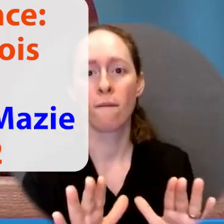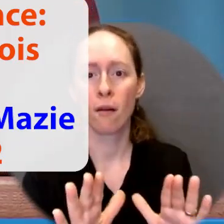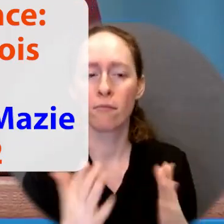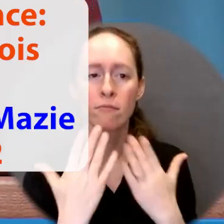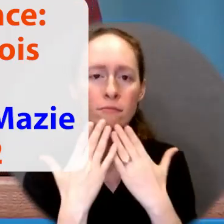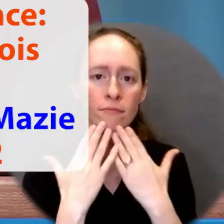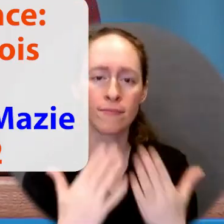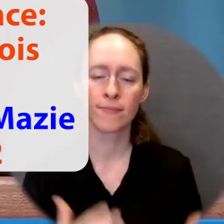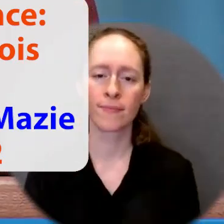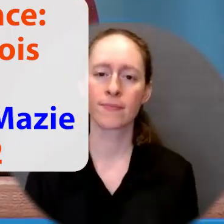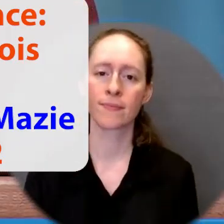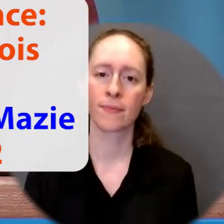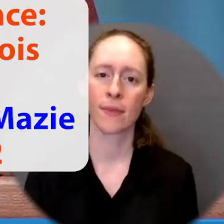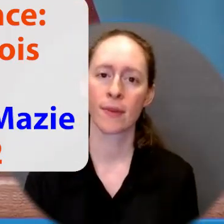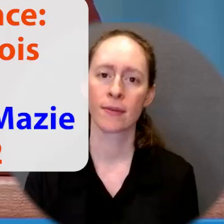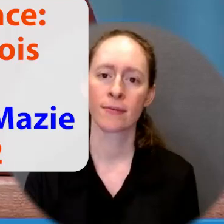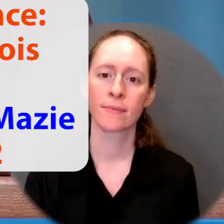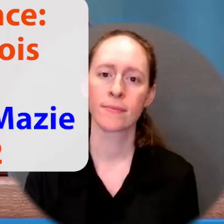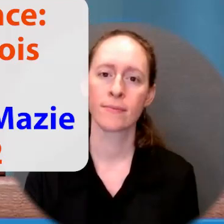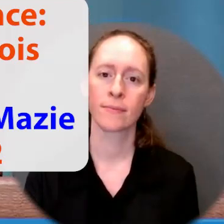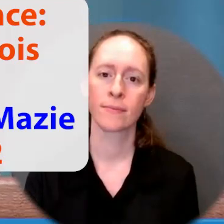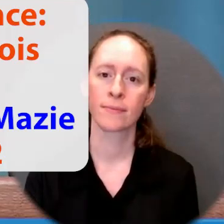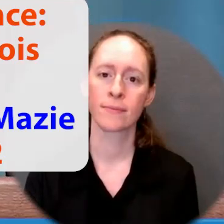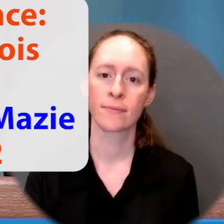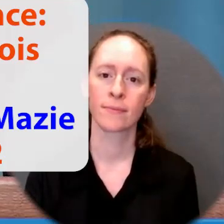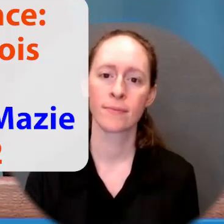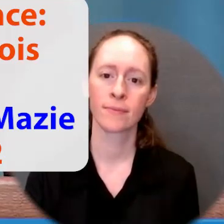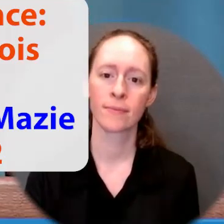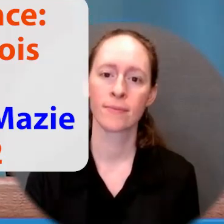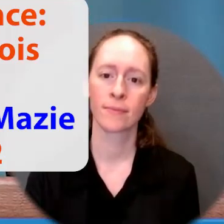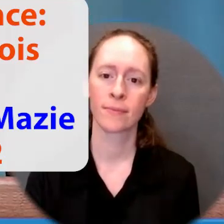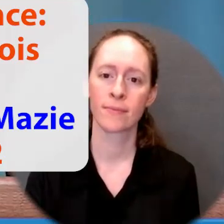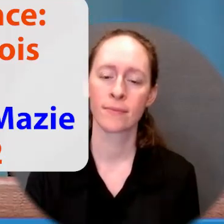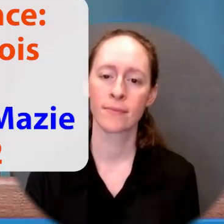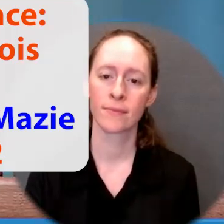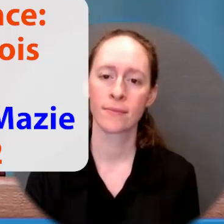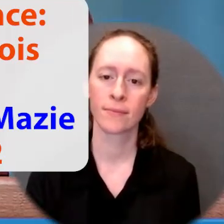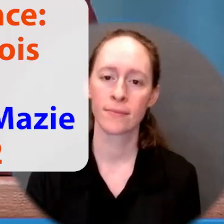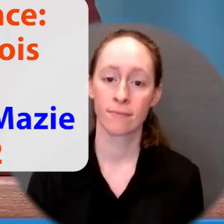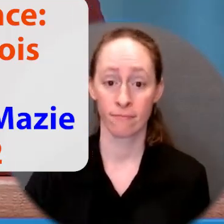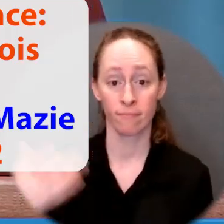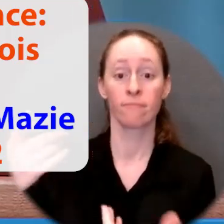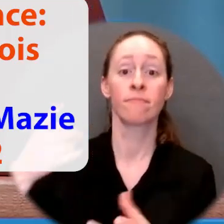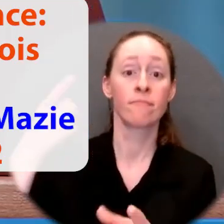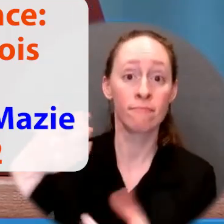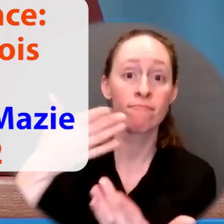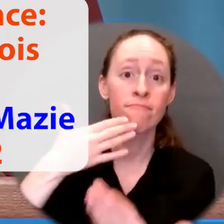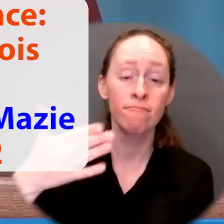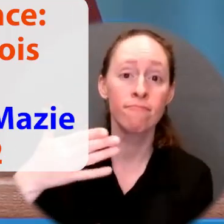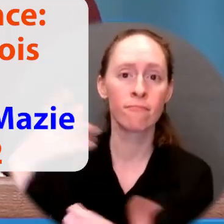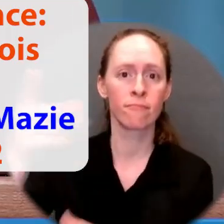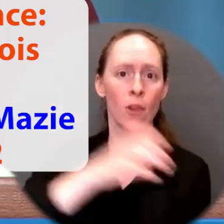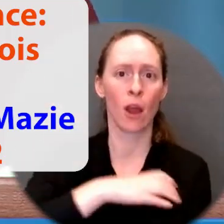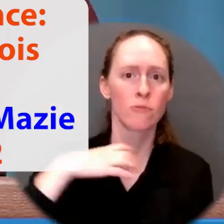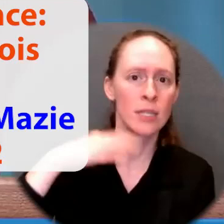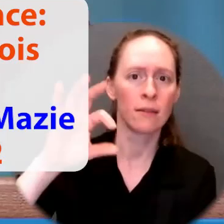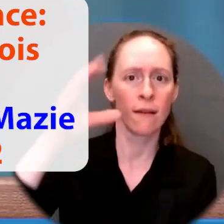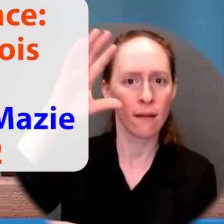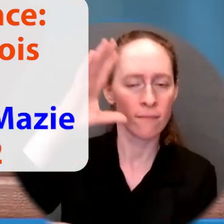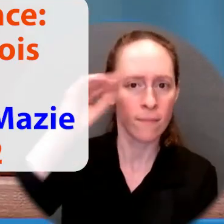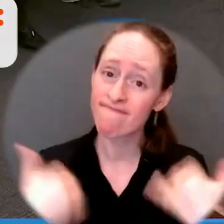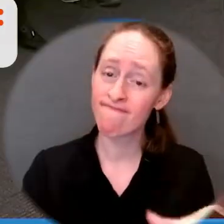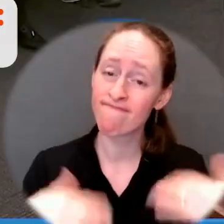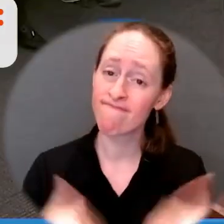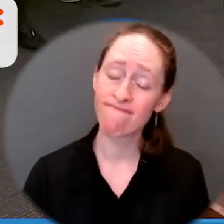well as Congressman Lois Frankel and Cheri Bustos and Senator Kirsten Gillibrand and Mazi